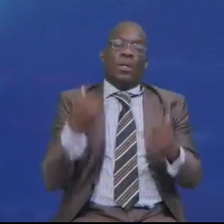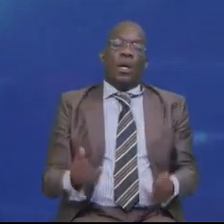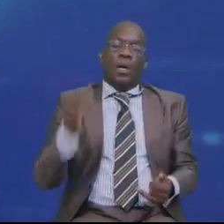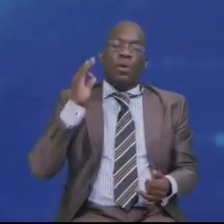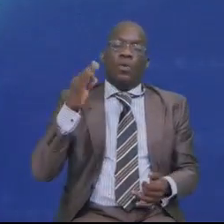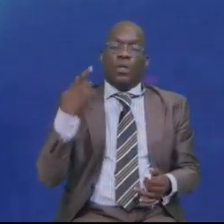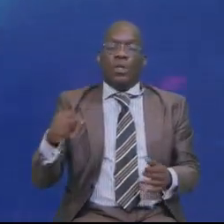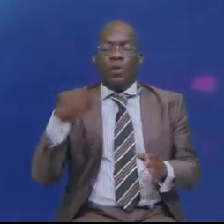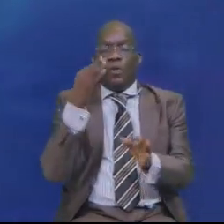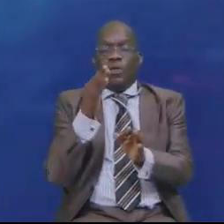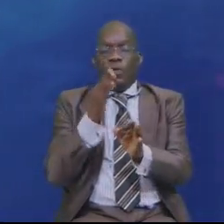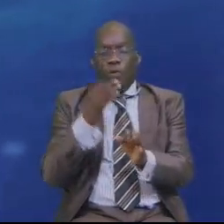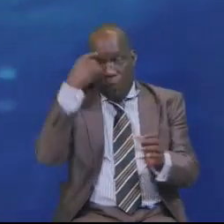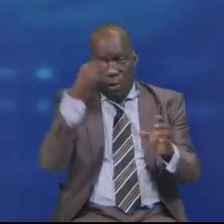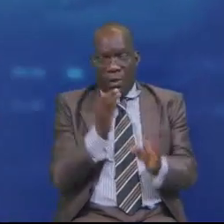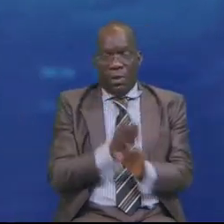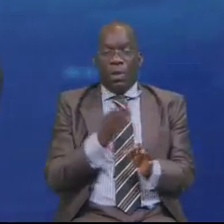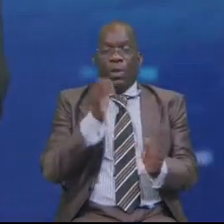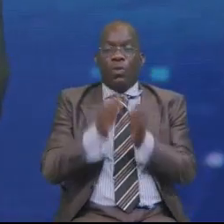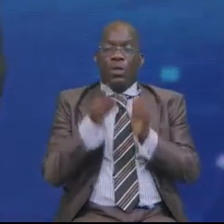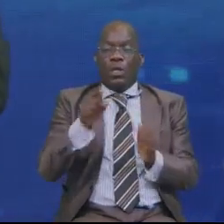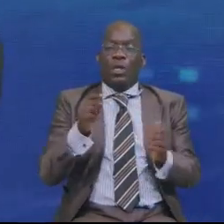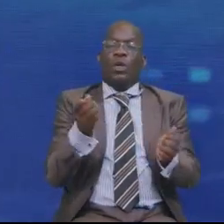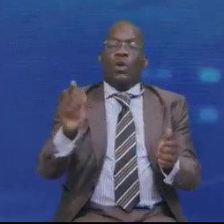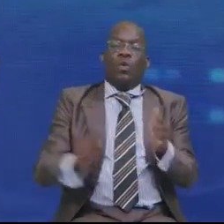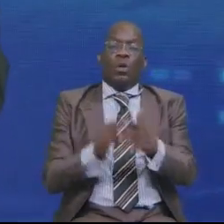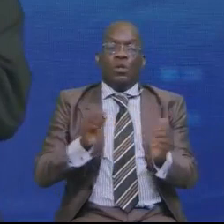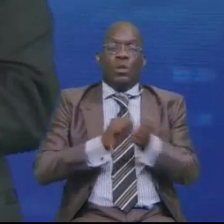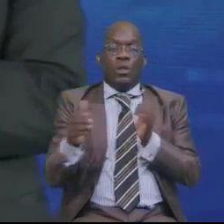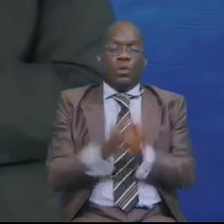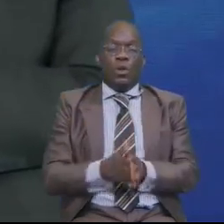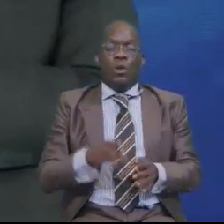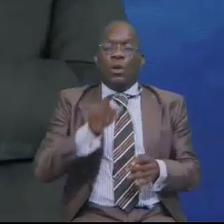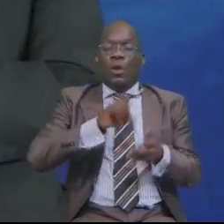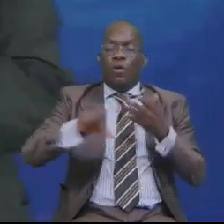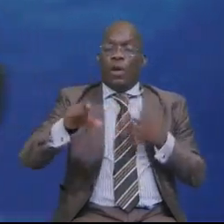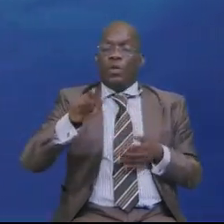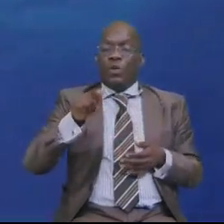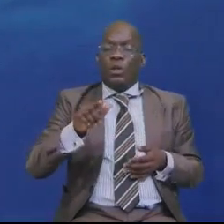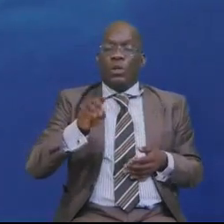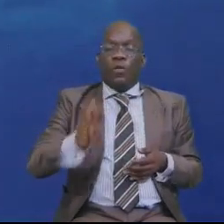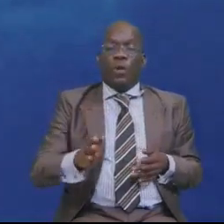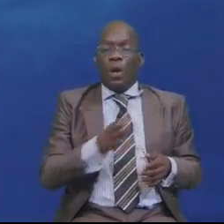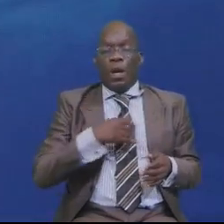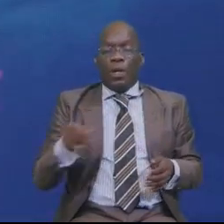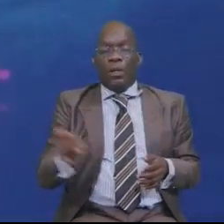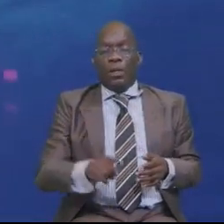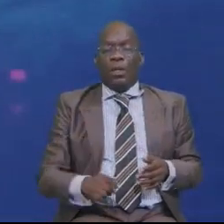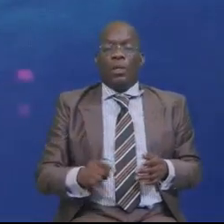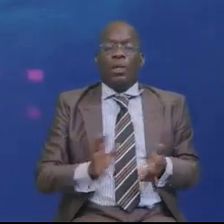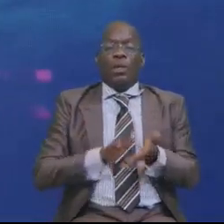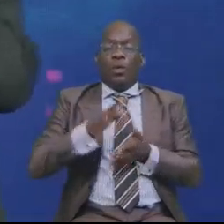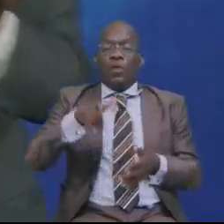he once destroyed. Look at verse 24. In verse 24, and he glorified God in